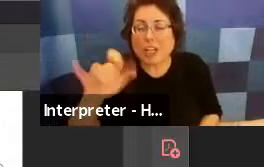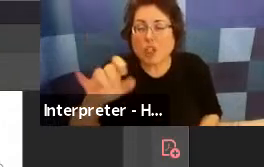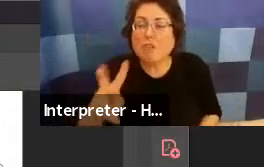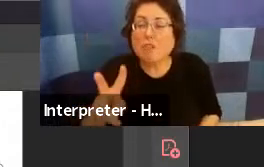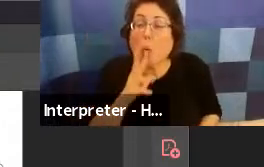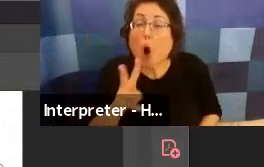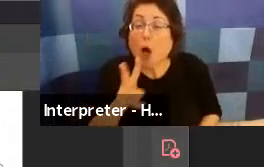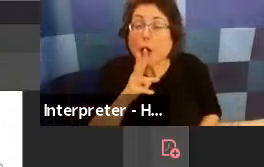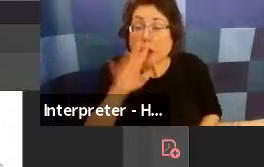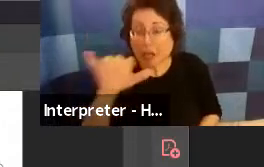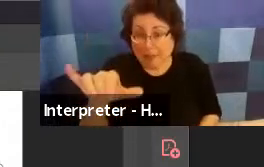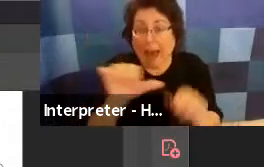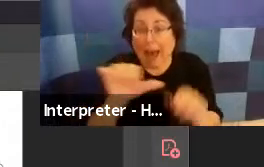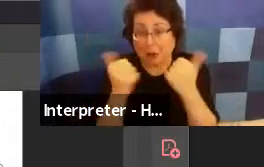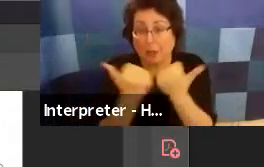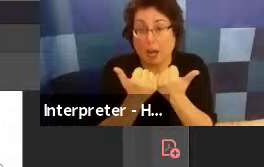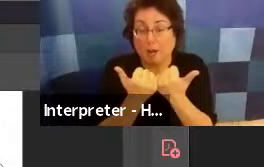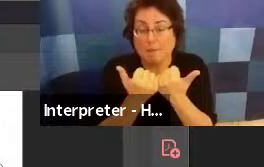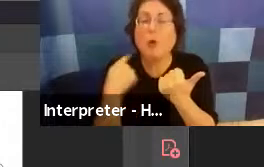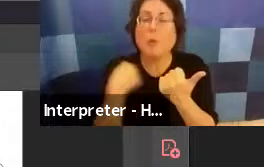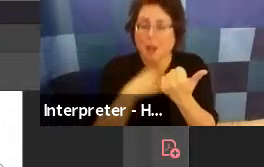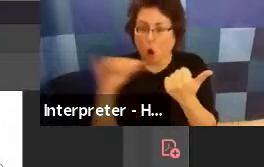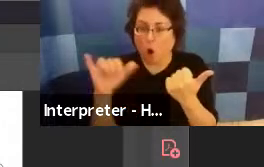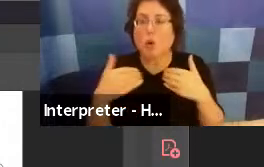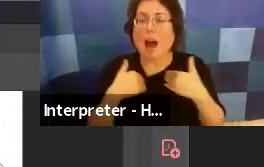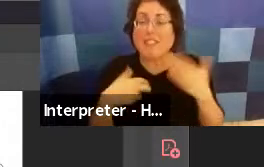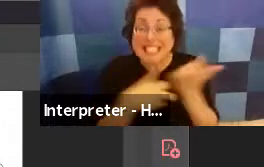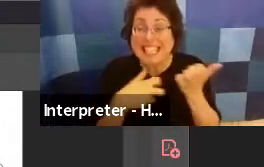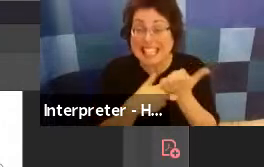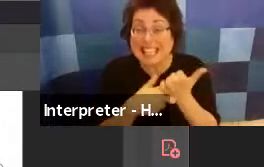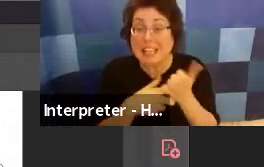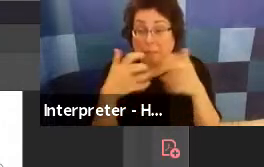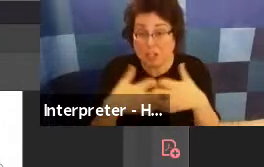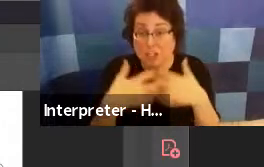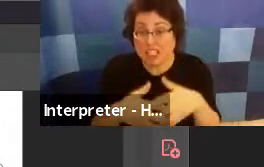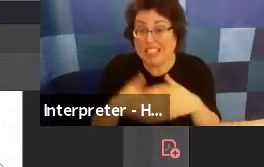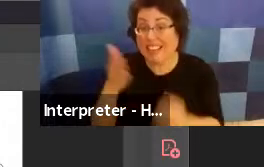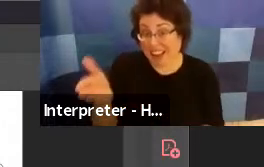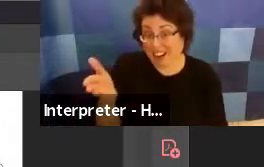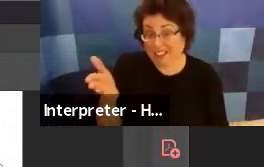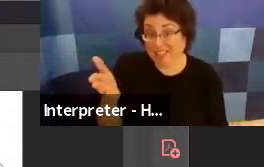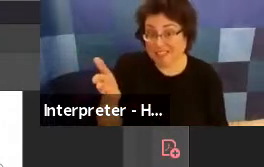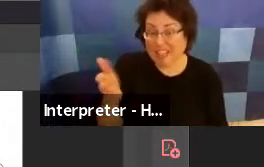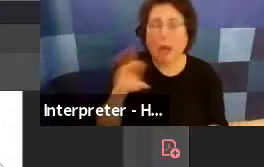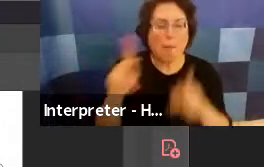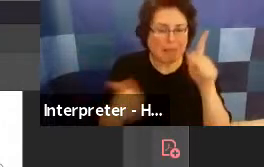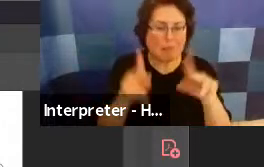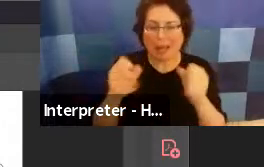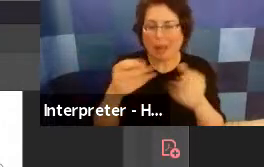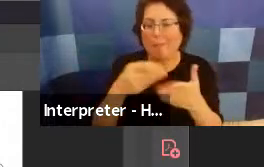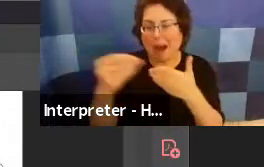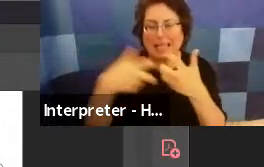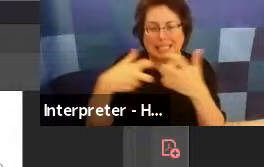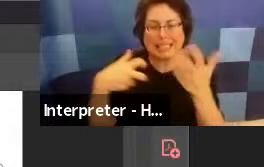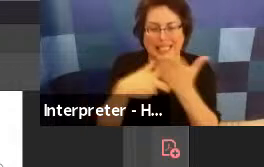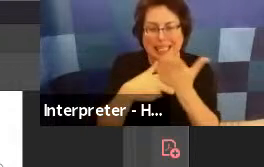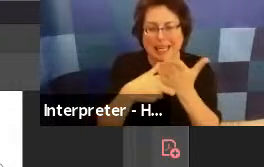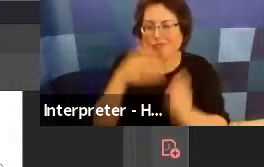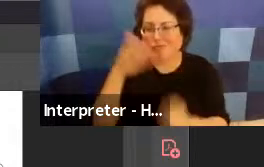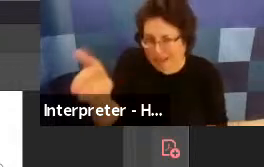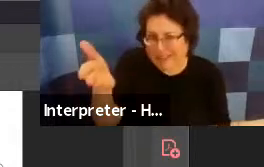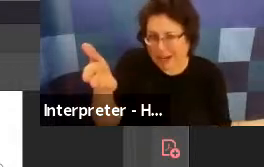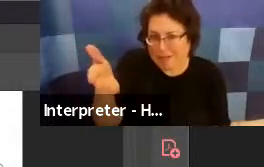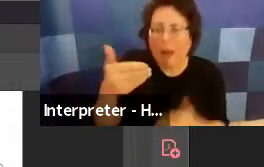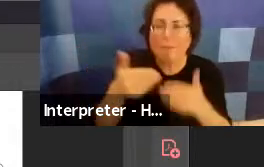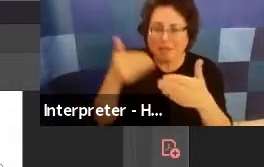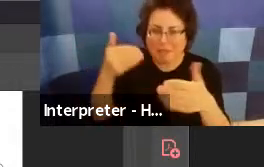be placing a ticket vending machine. That way, folks can purchase their ticket prior